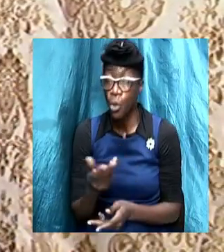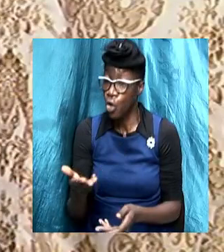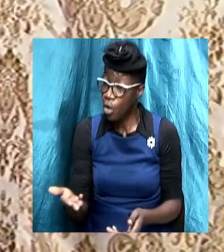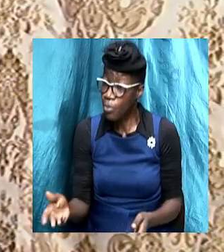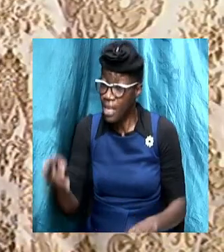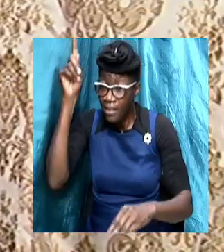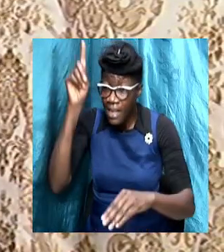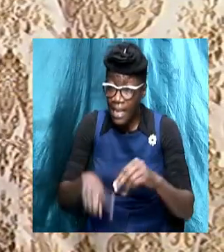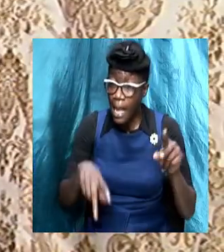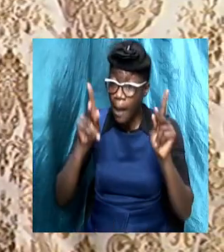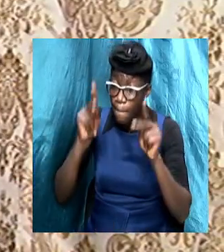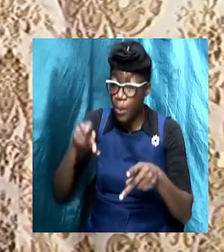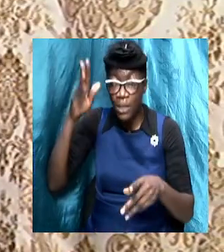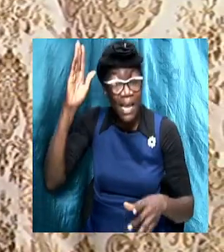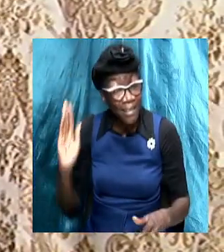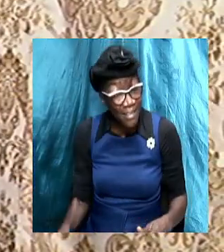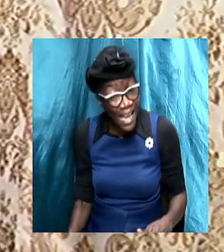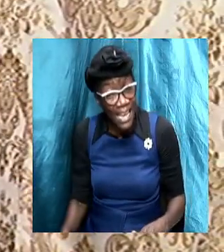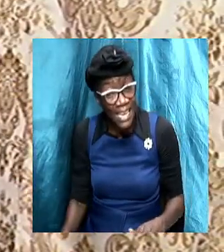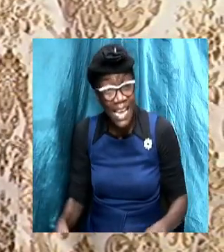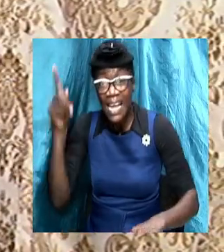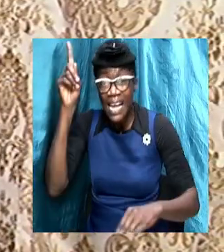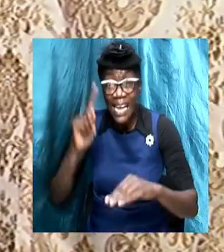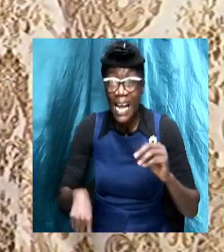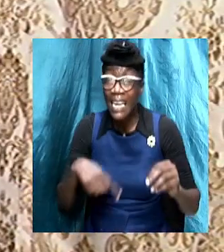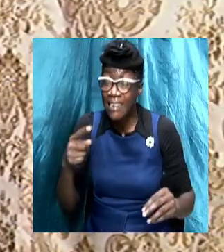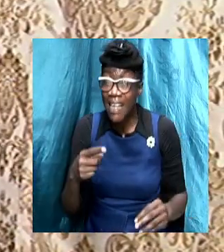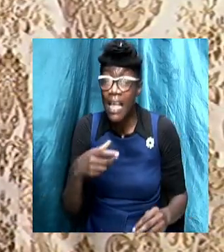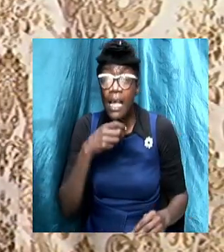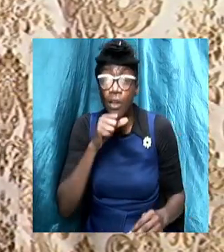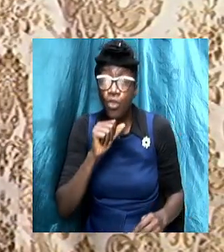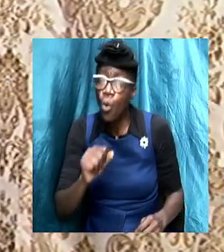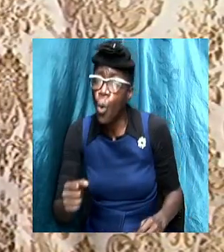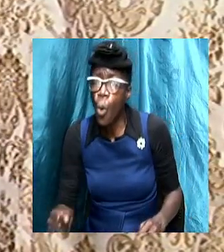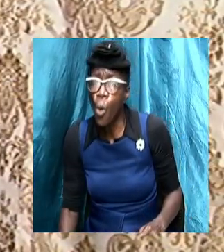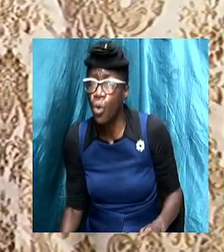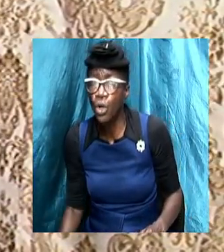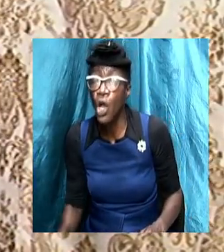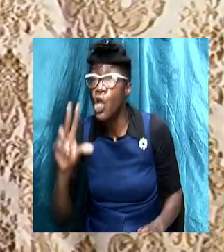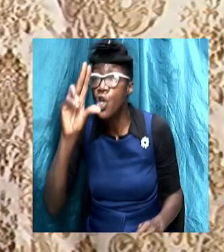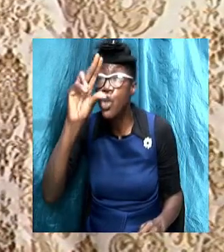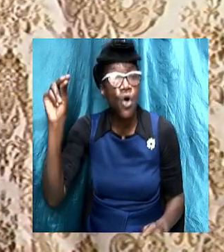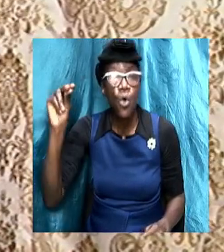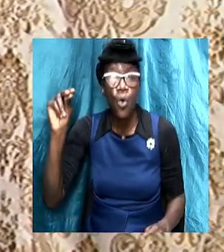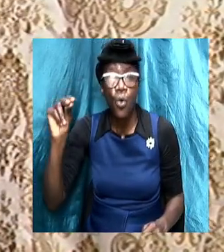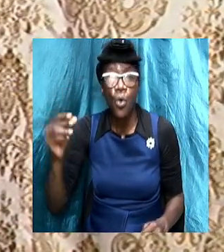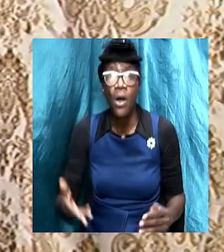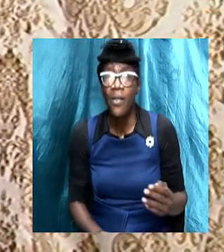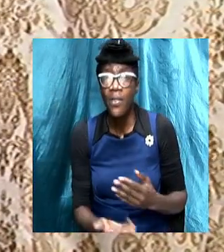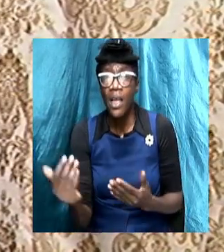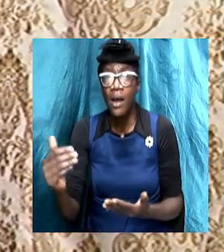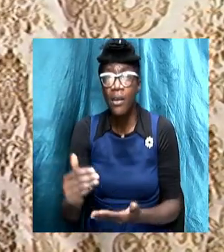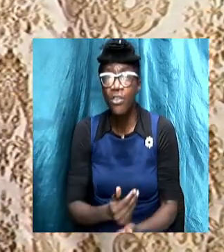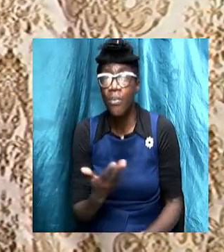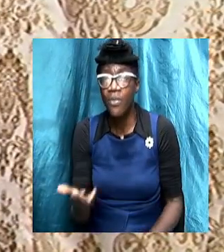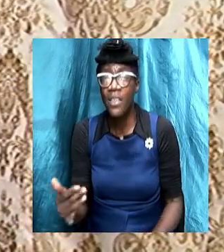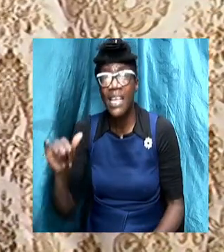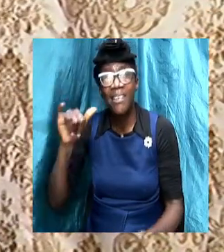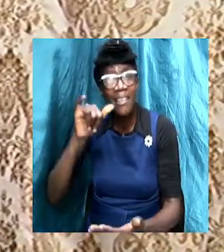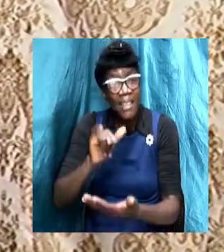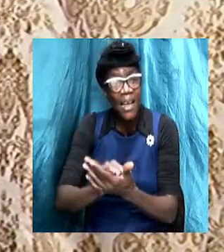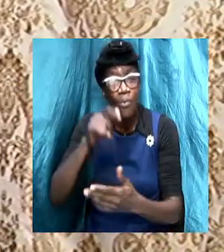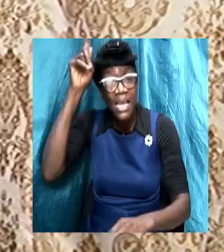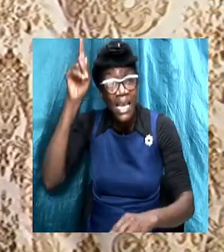aside. There are some things that we cannot say it's too old-fashioned. Mm-mm. Brethren, there are some things that we